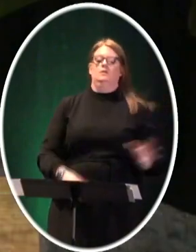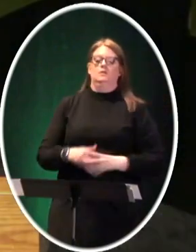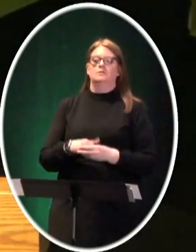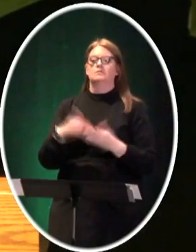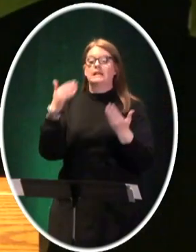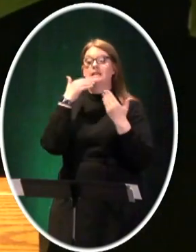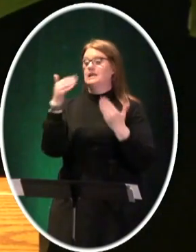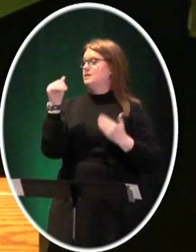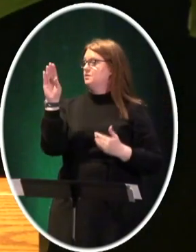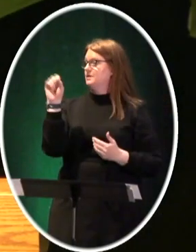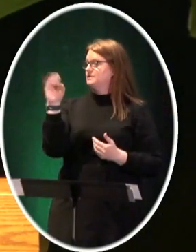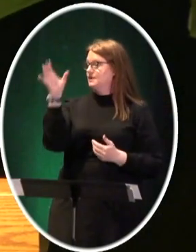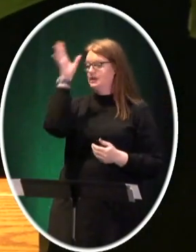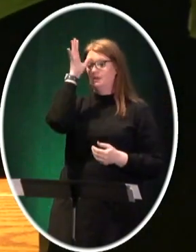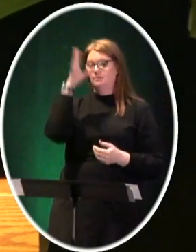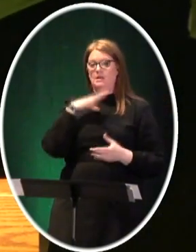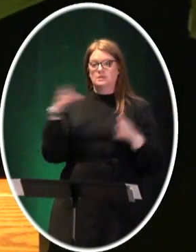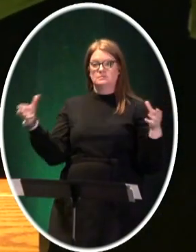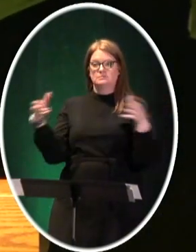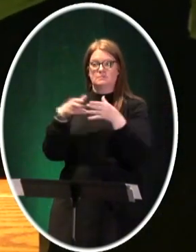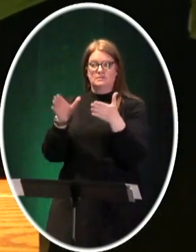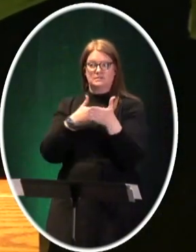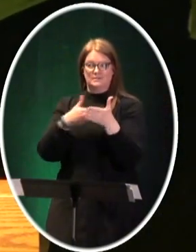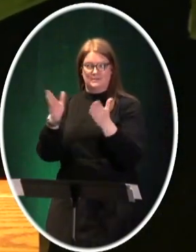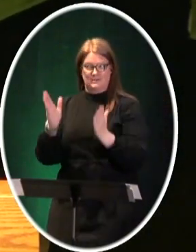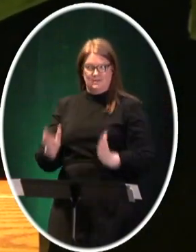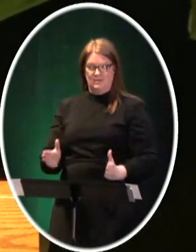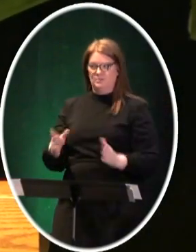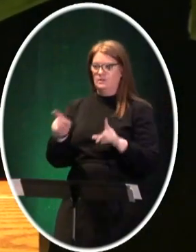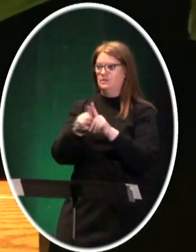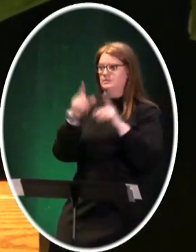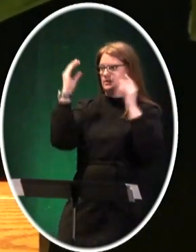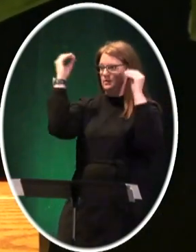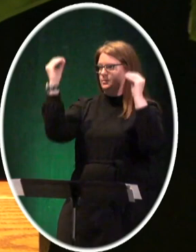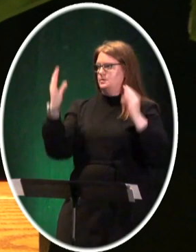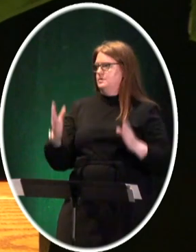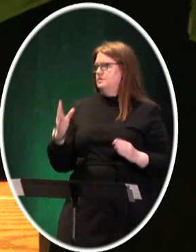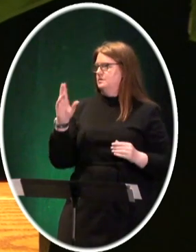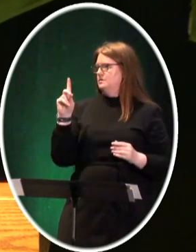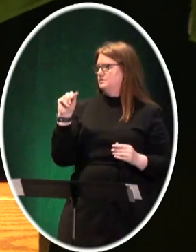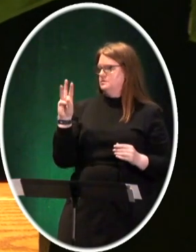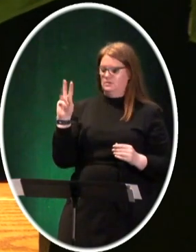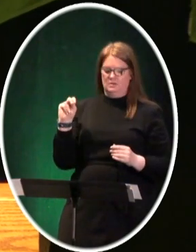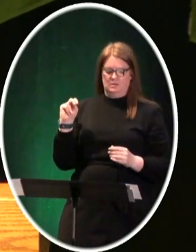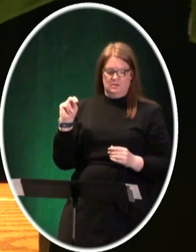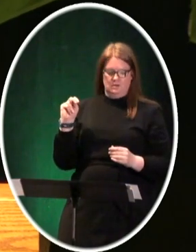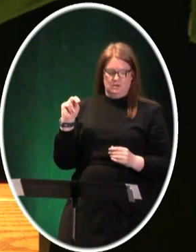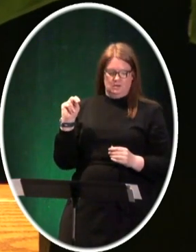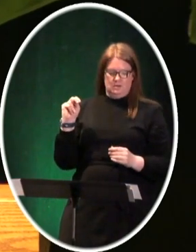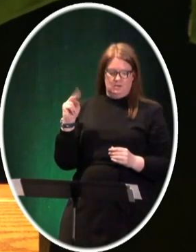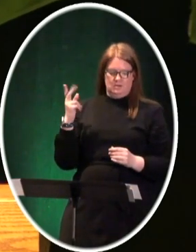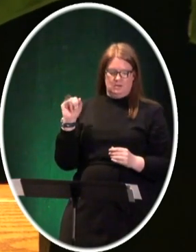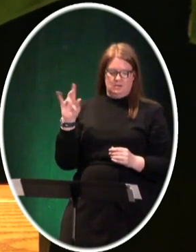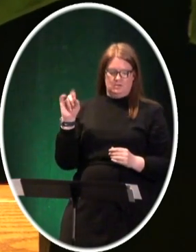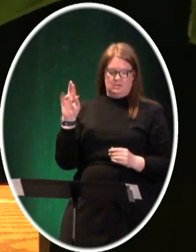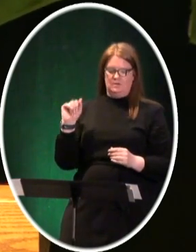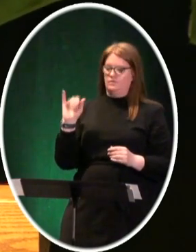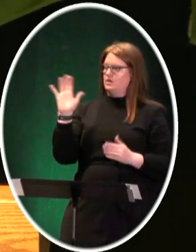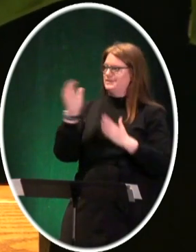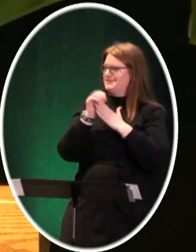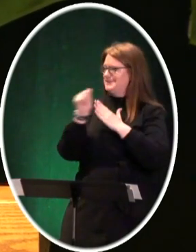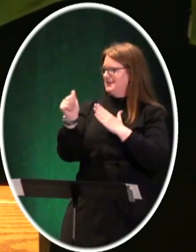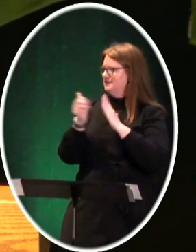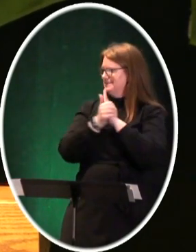Thank you, BSC Men's Ensemble, and Professor Dawn Hagrid for her skills and her leadership